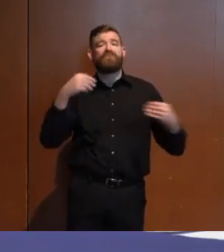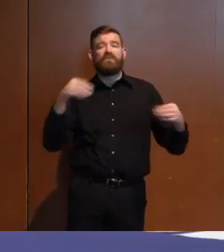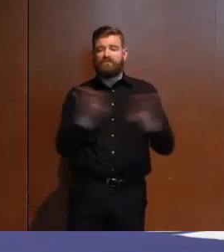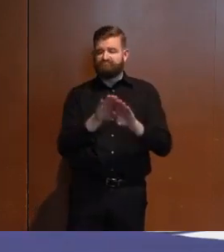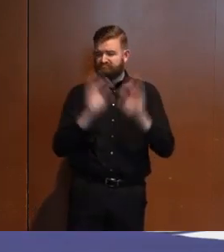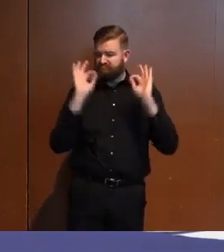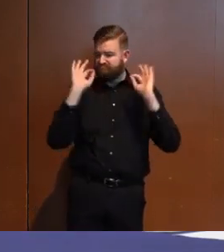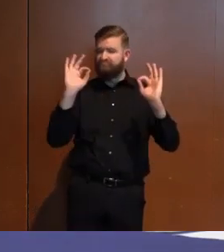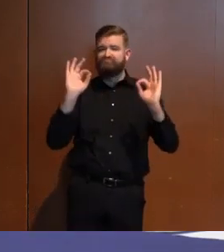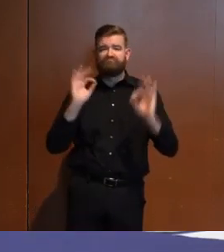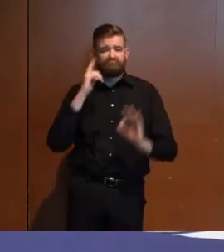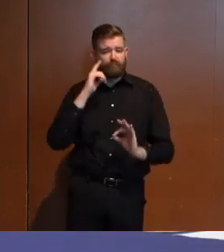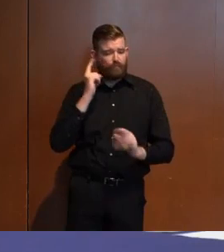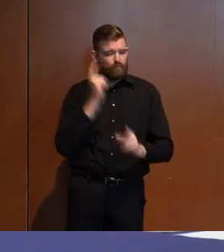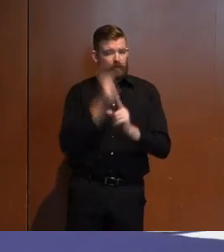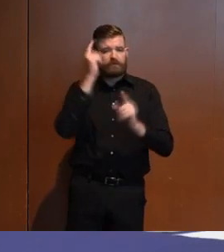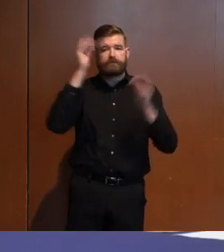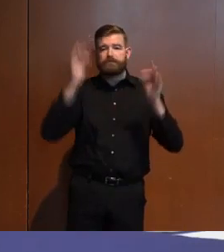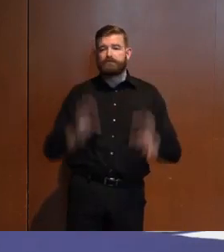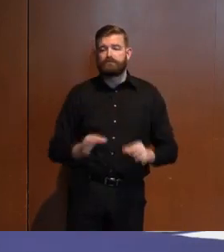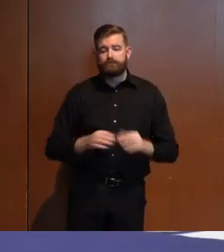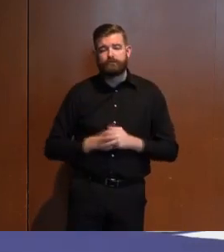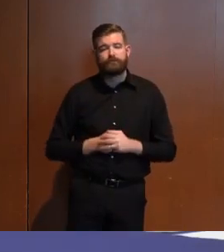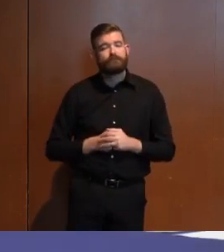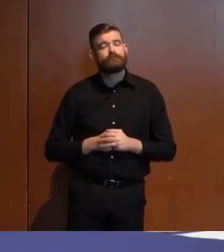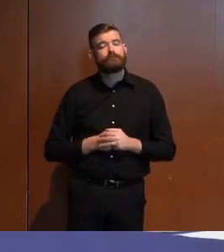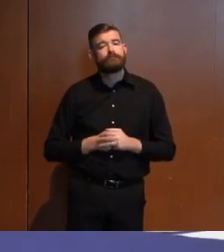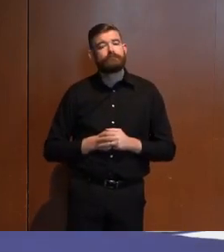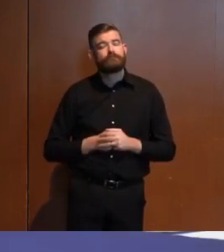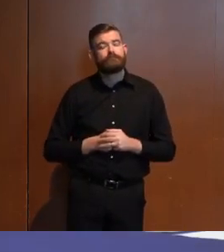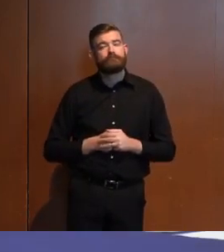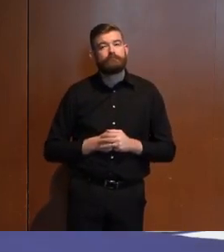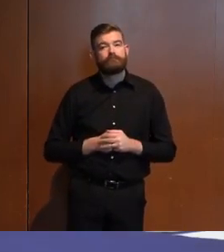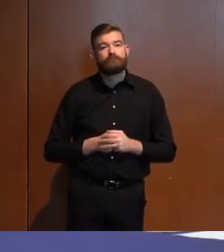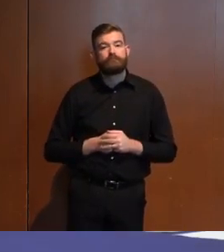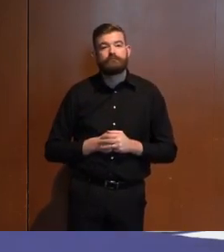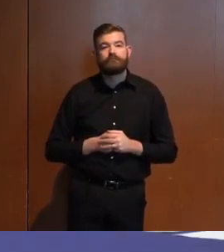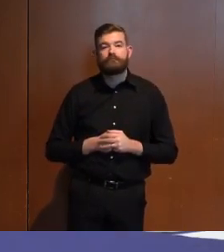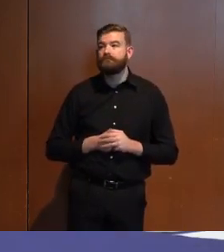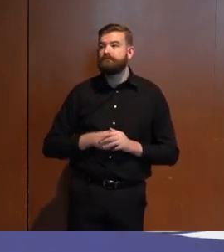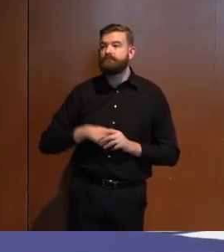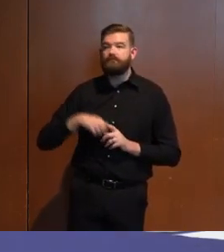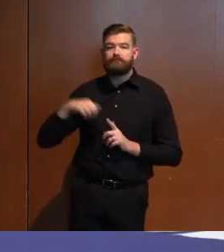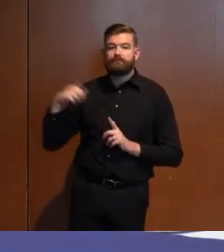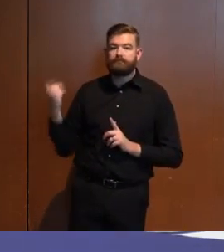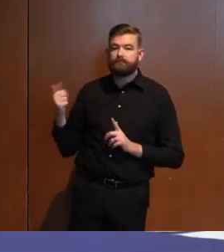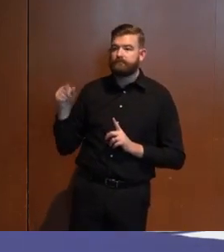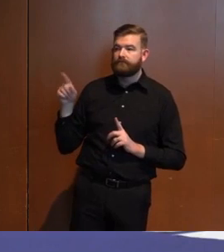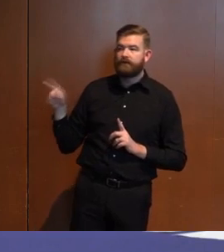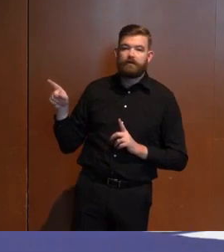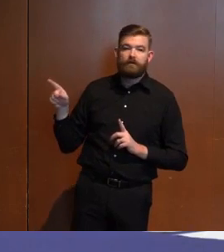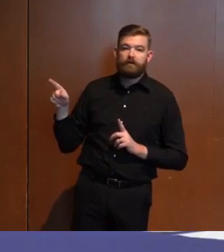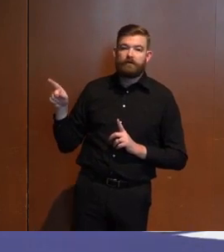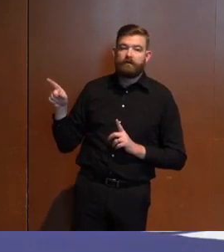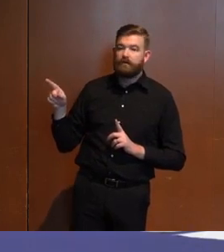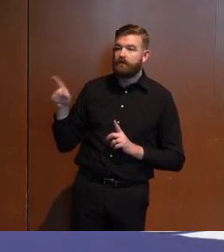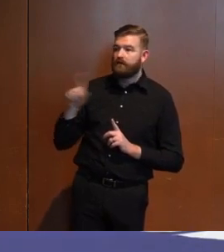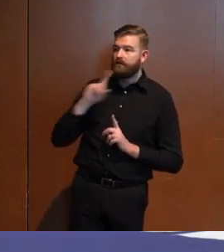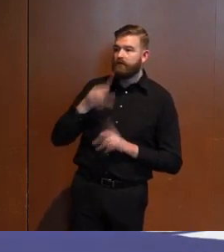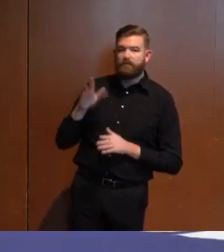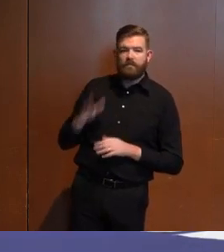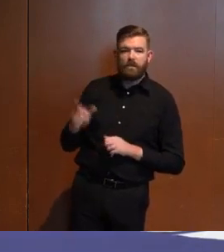We'll get this out of your system and mine. Yeah. Well, it's not in my system. It's part of the Constitution, so people do have the right to defend themselves.